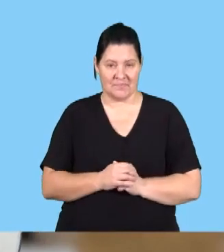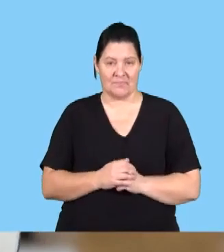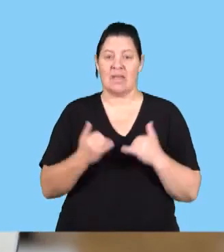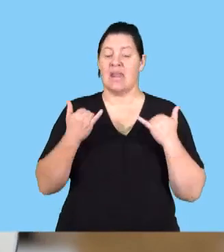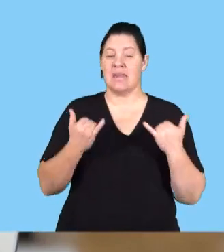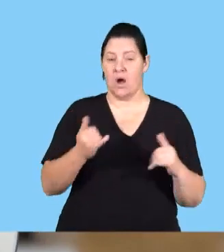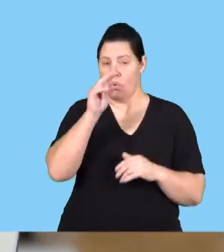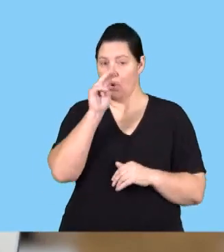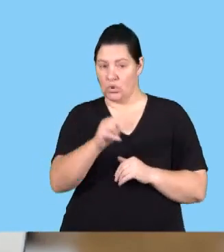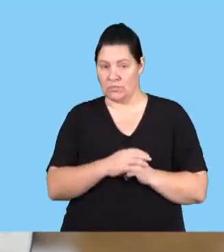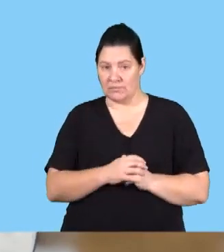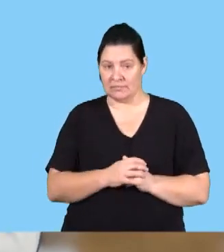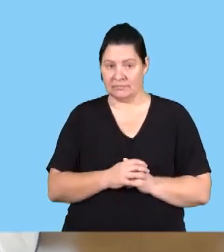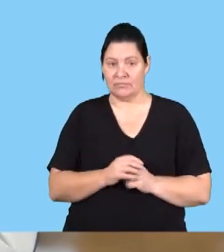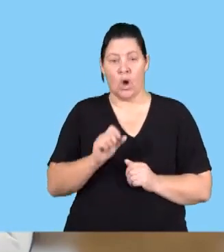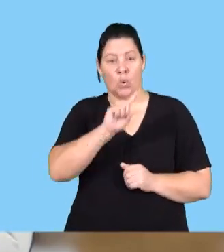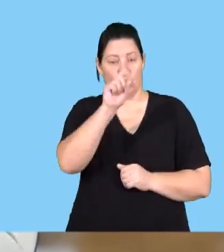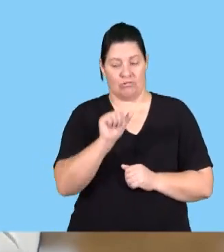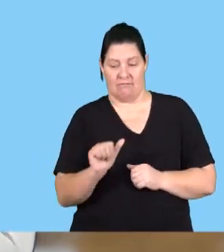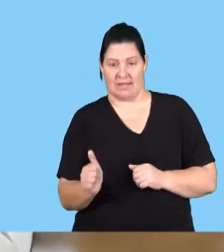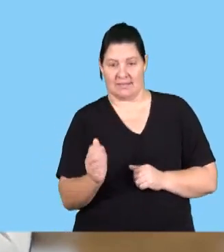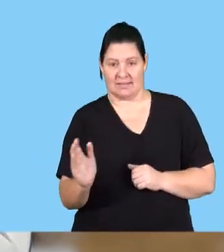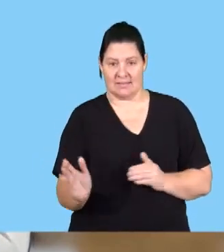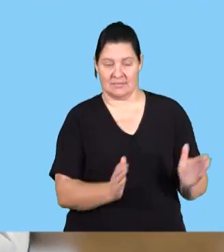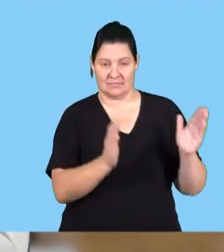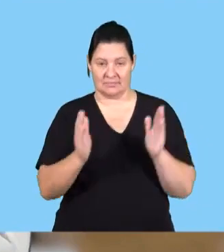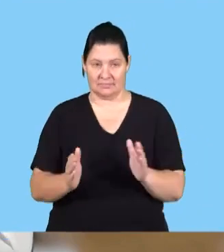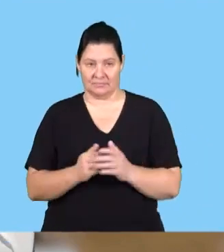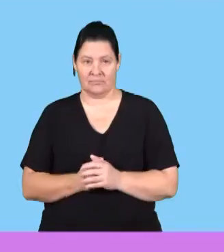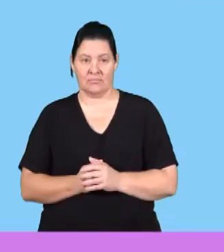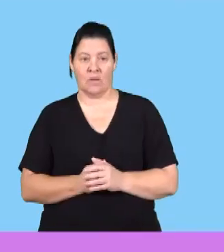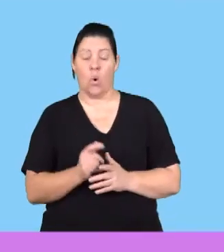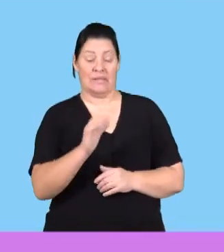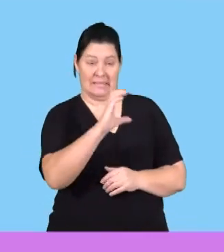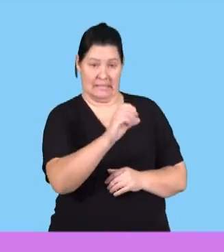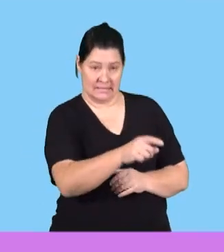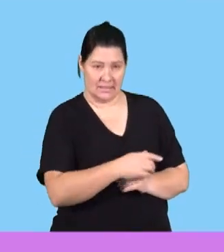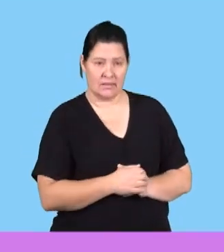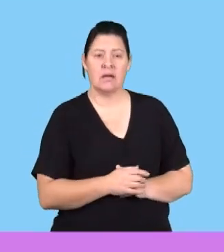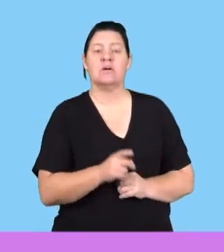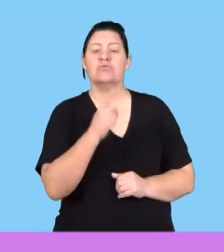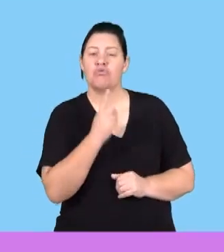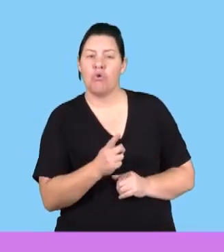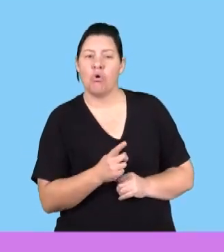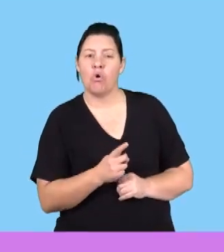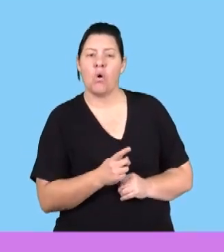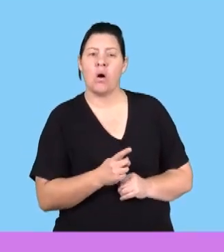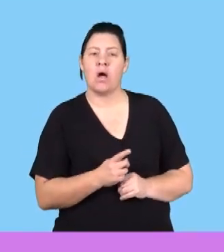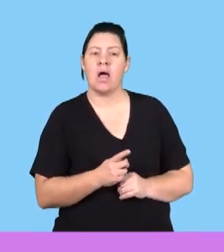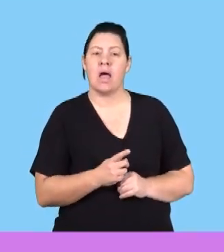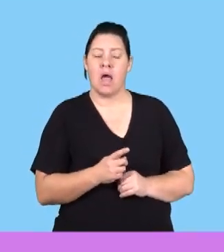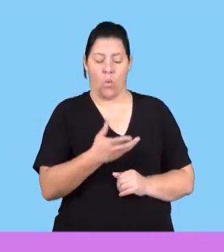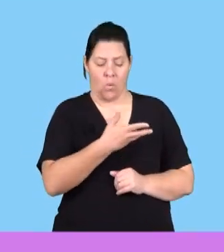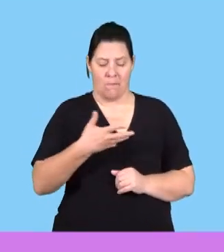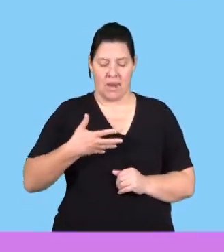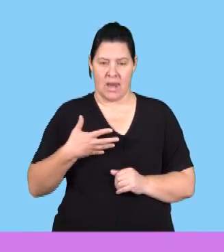right, let's look at our next question. It says here, question number C, identify the